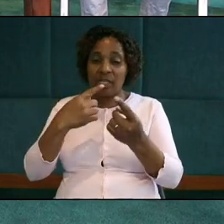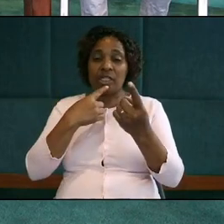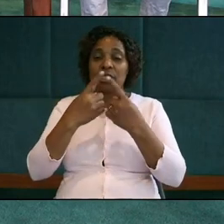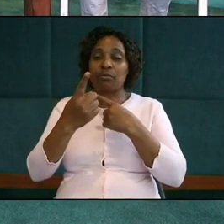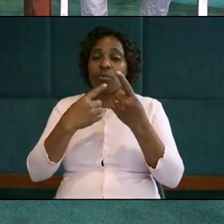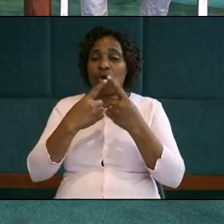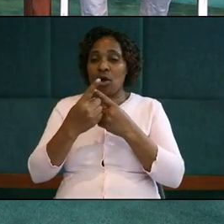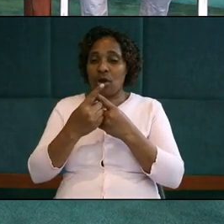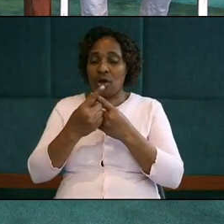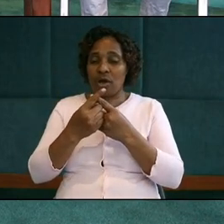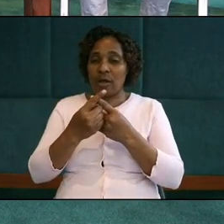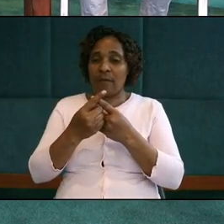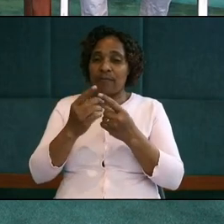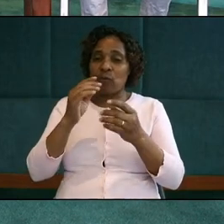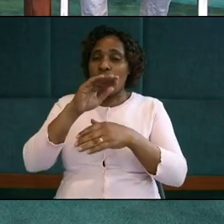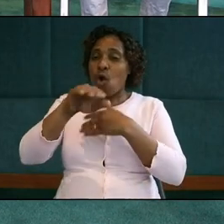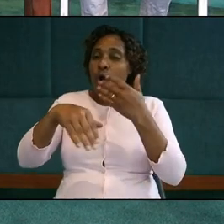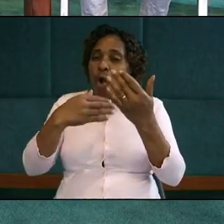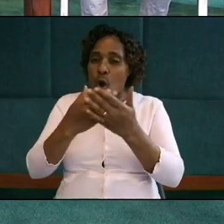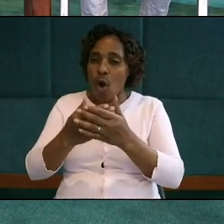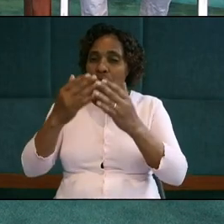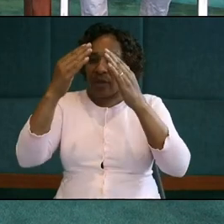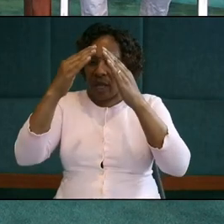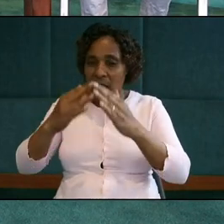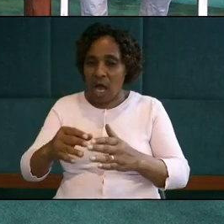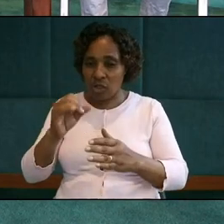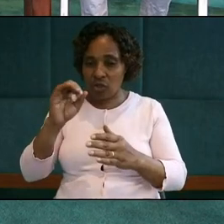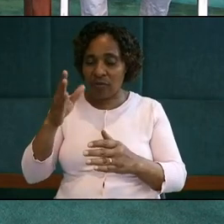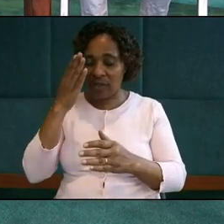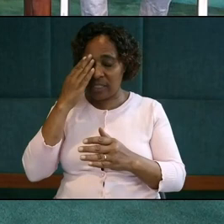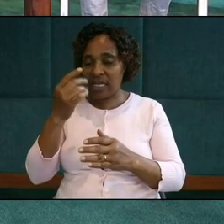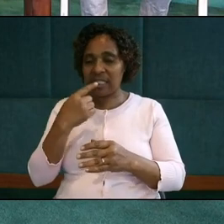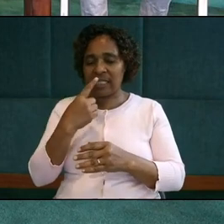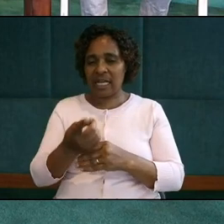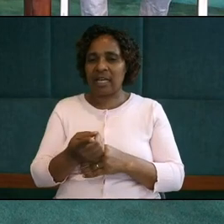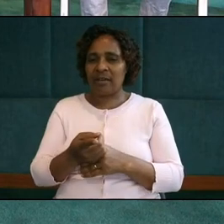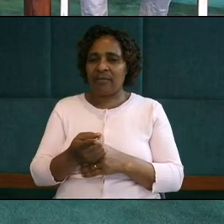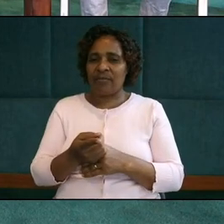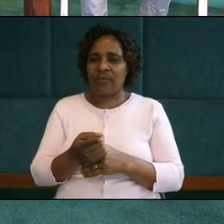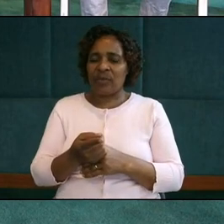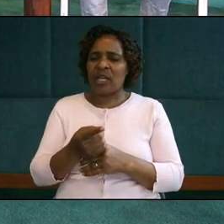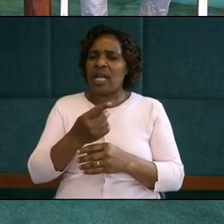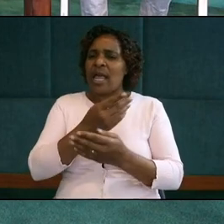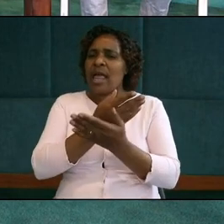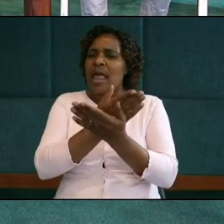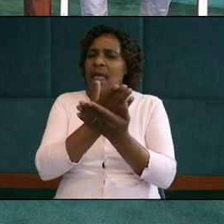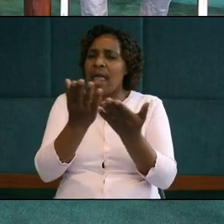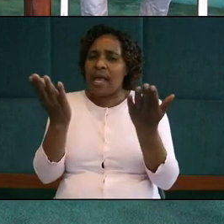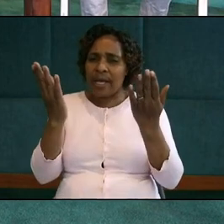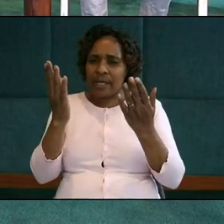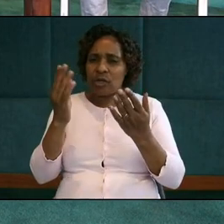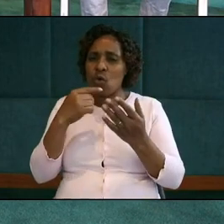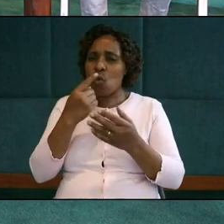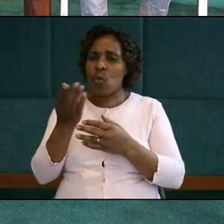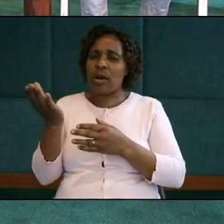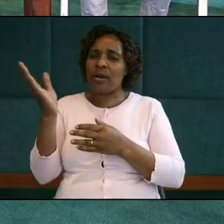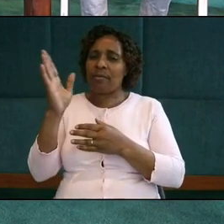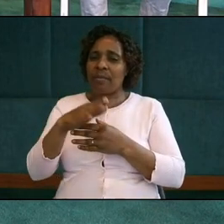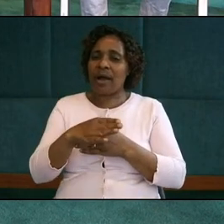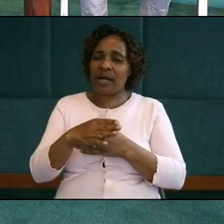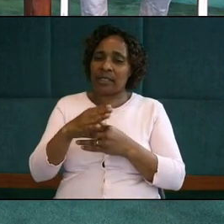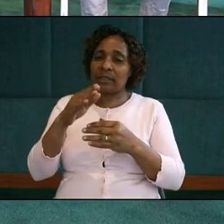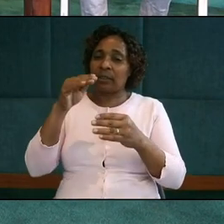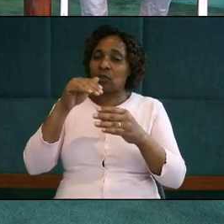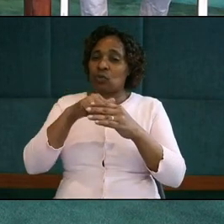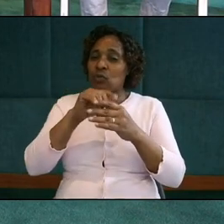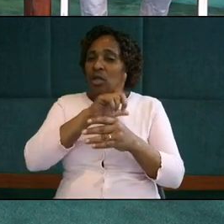spoke unto all the house of Israel, saying, if ye do return unto the